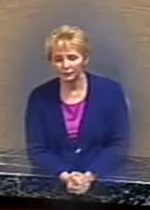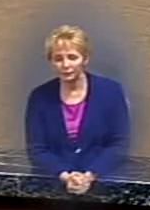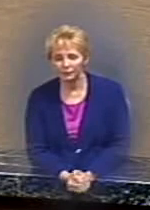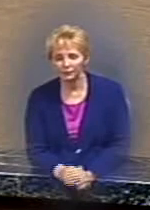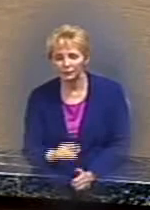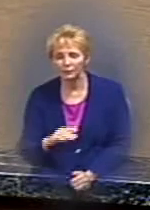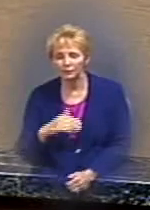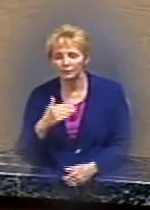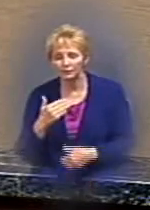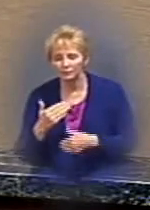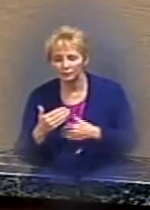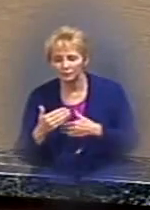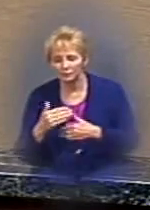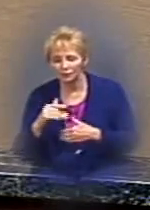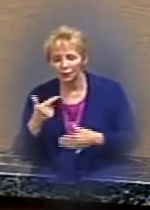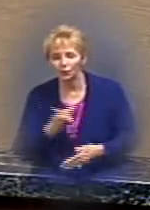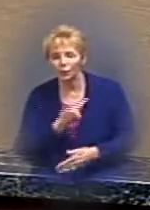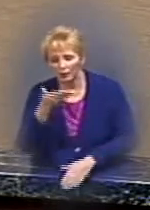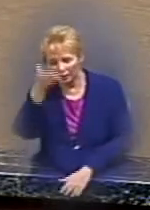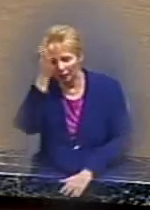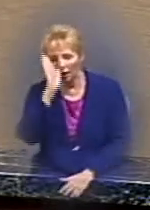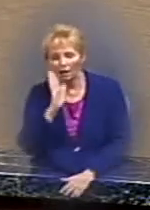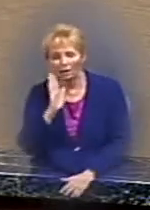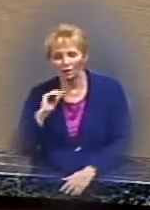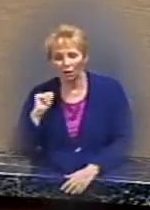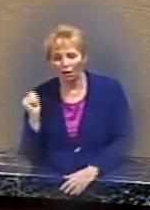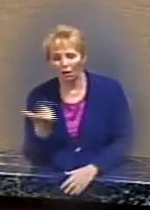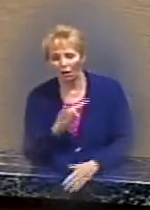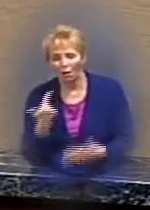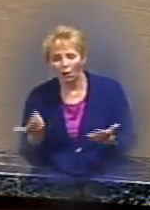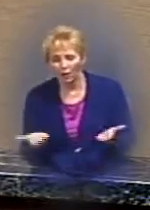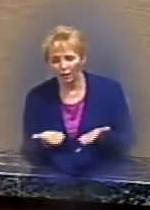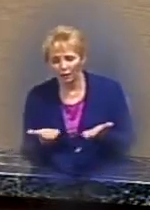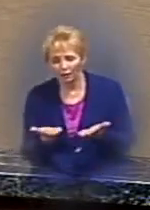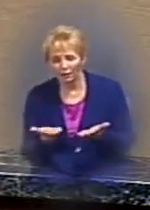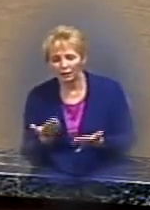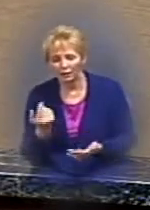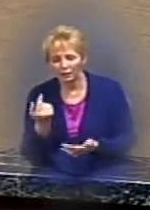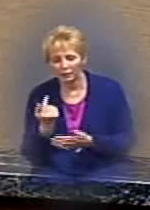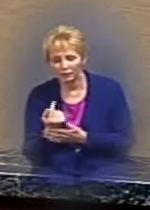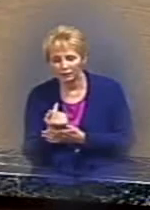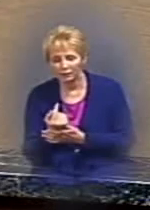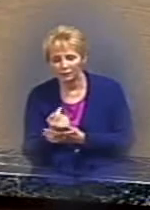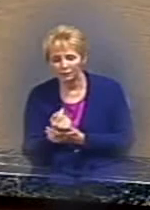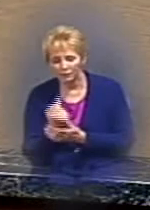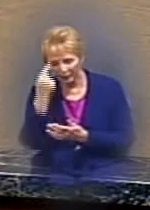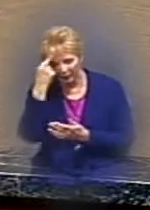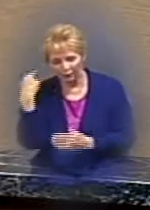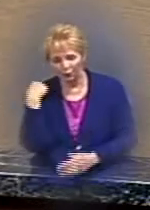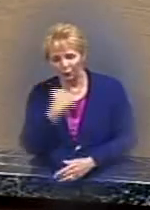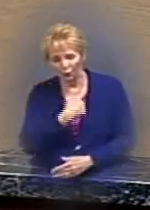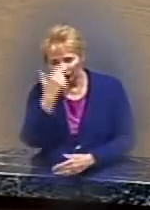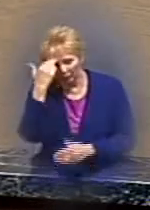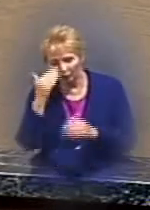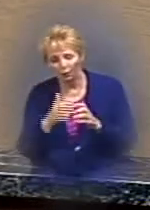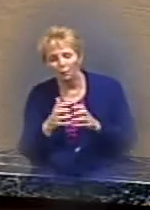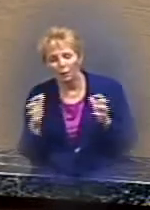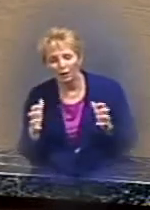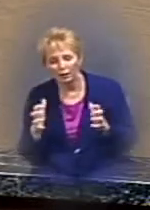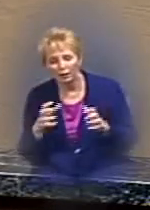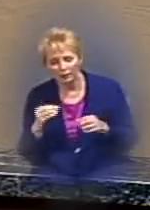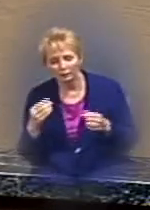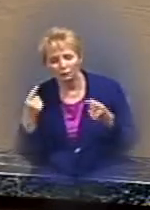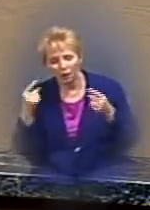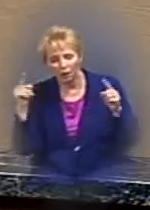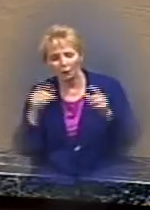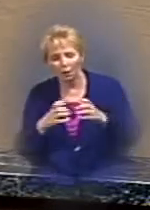Gracious God, we all here think that we know much and we accomplish